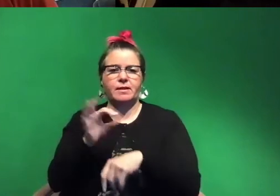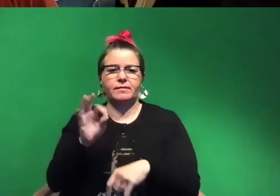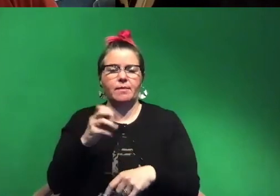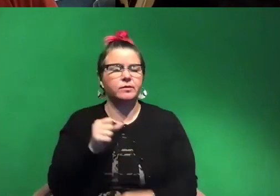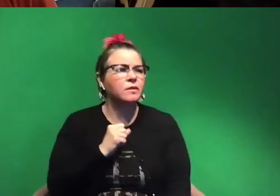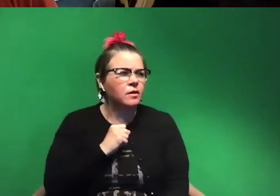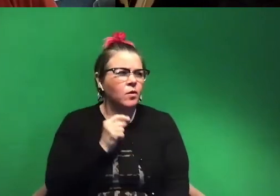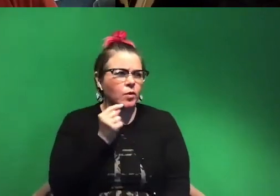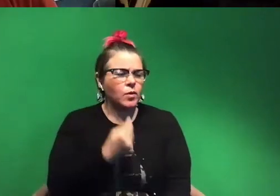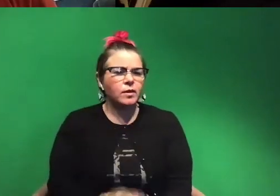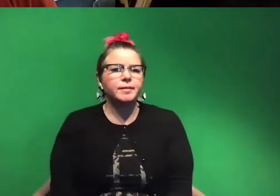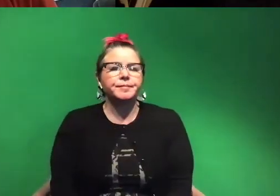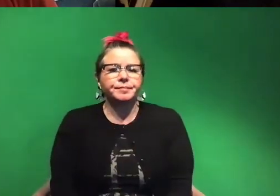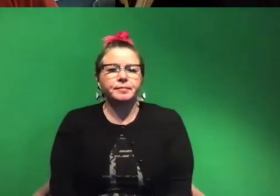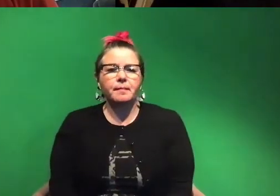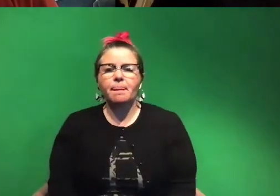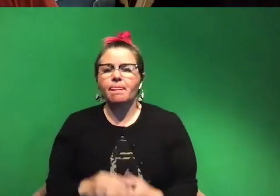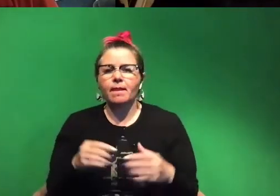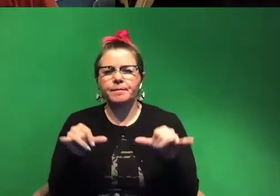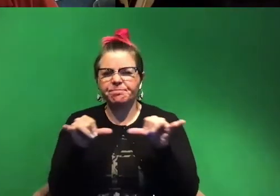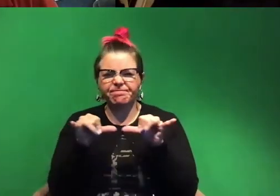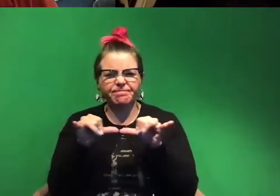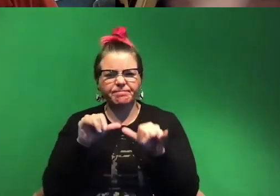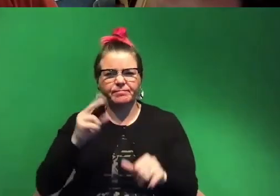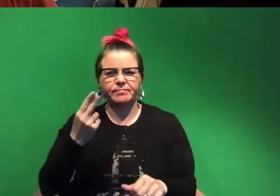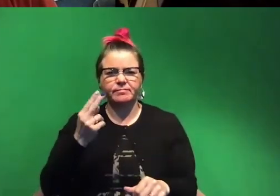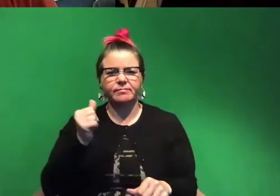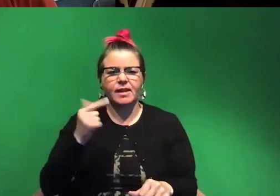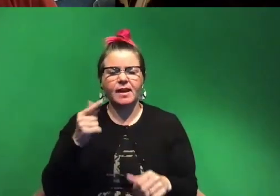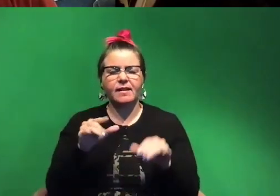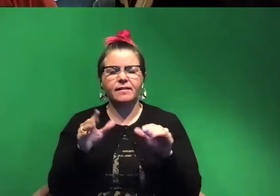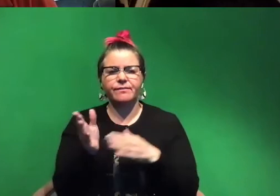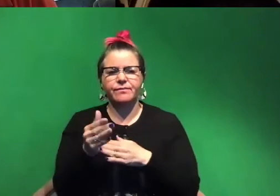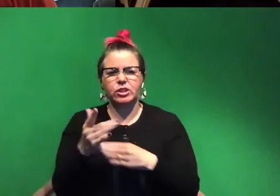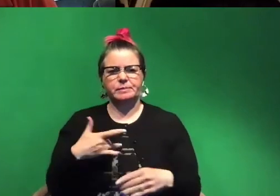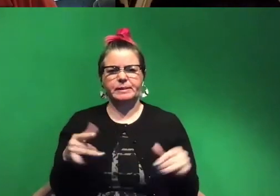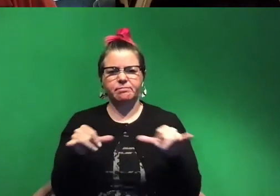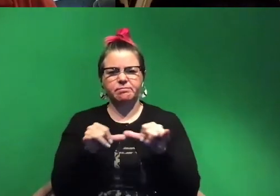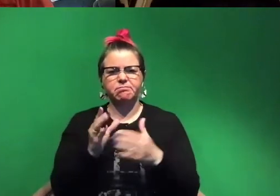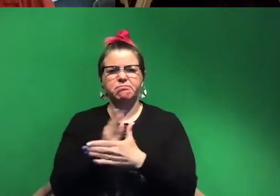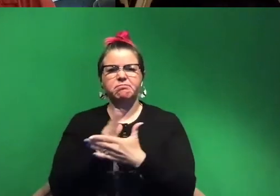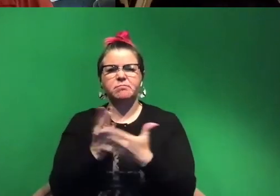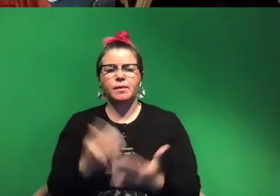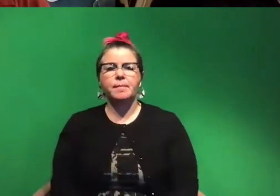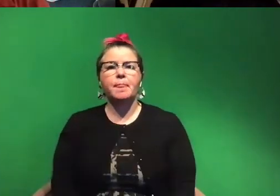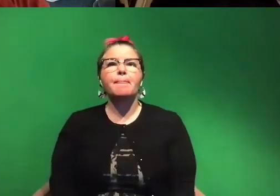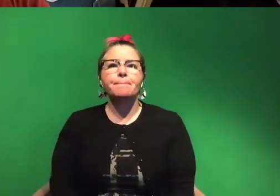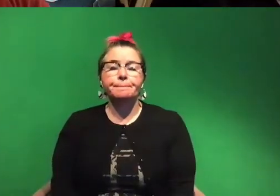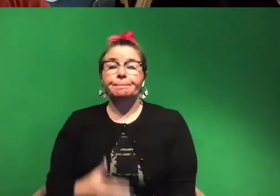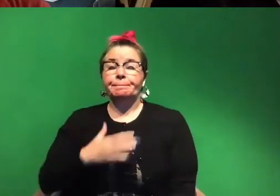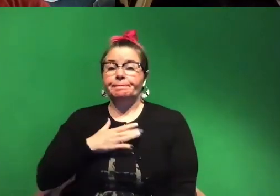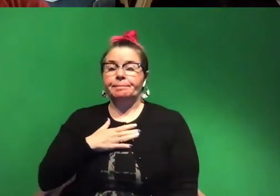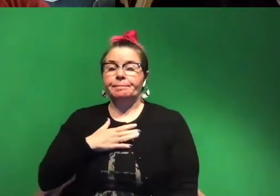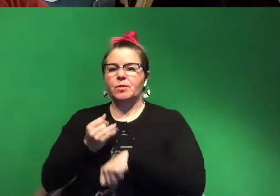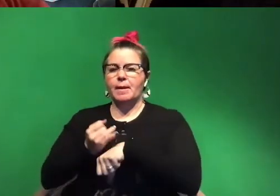cool. So how big are hagfish, generally speaking? Like what's the size range we're talking about? Yeah, the ones we had on